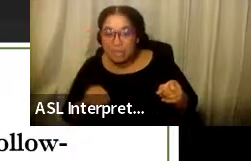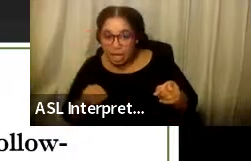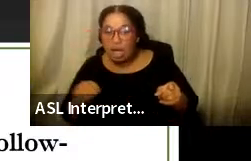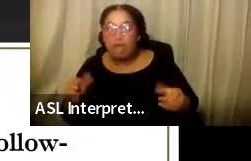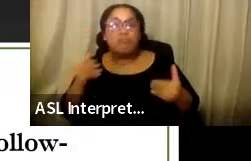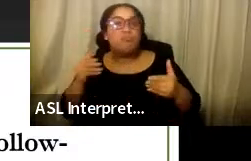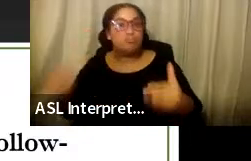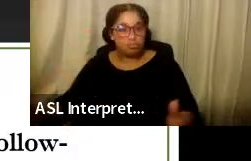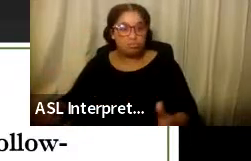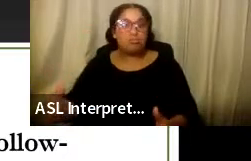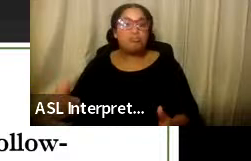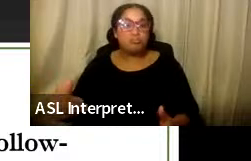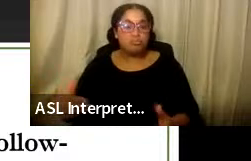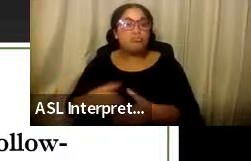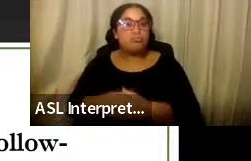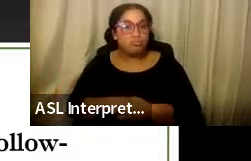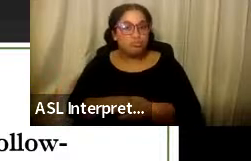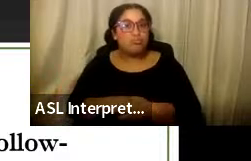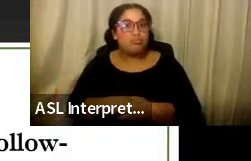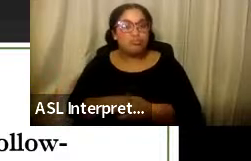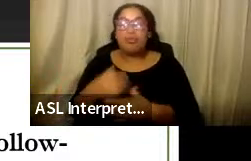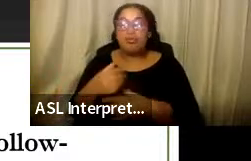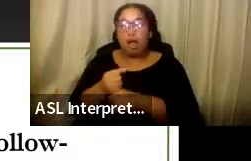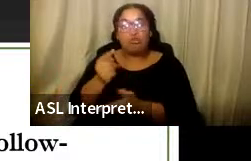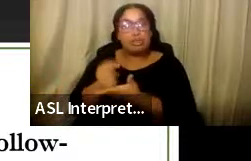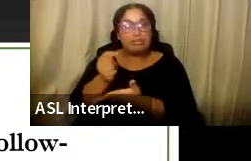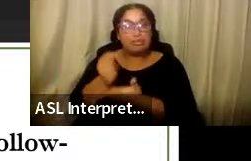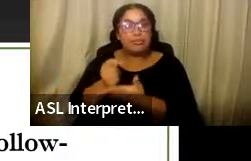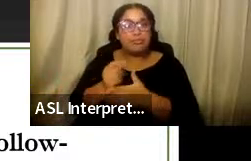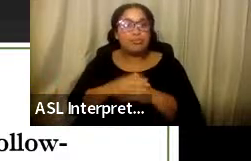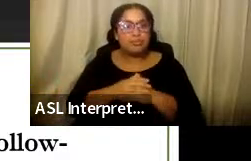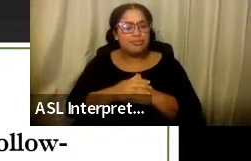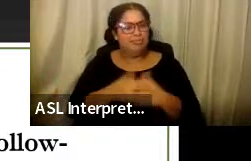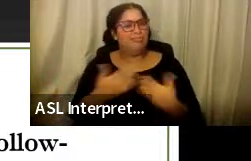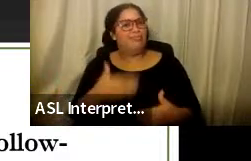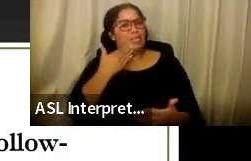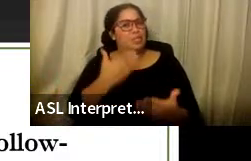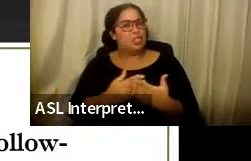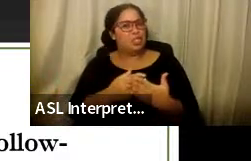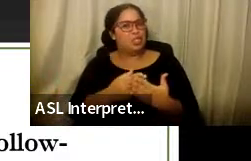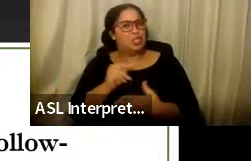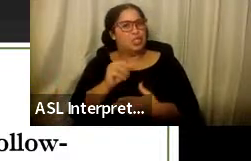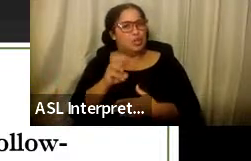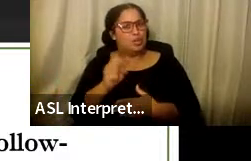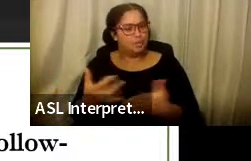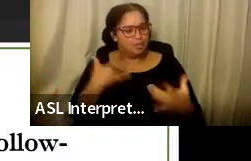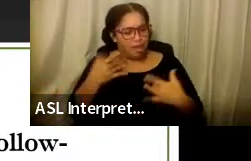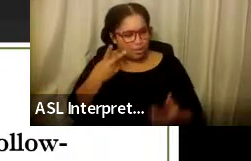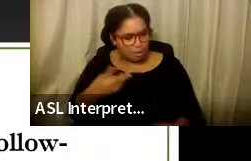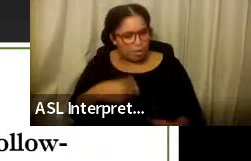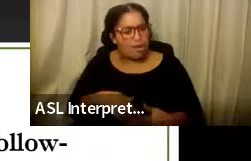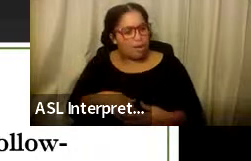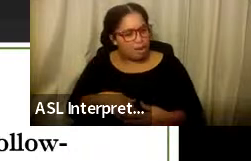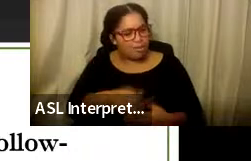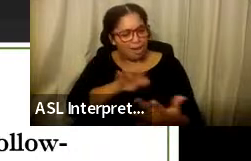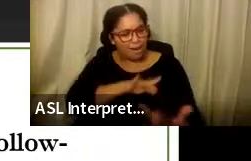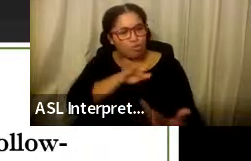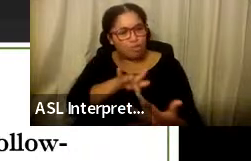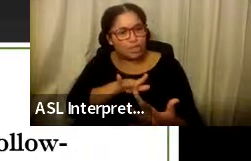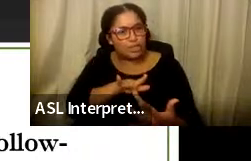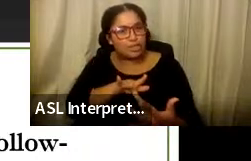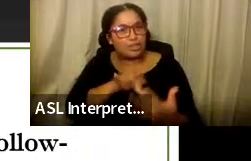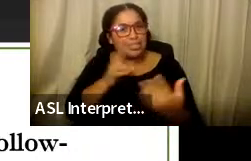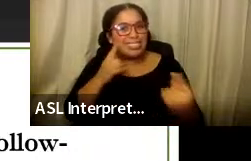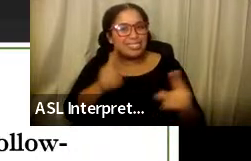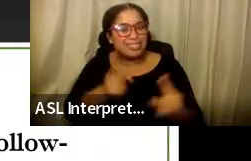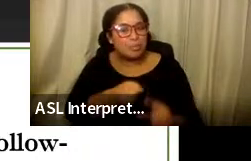74% of those actually did seek treatment. So that was really good news. And it was exciting to see that the outreach was making